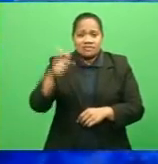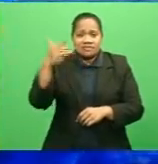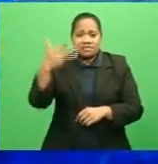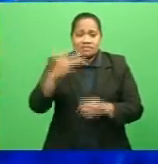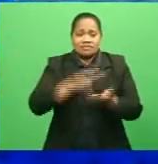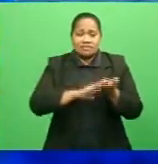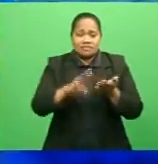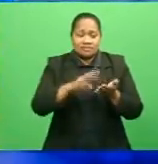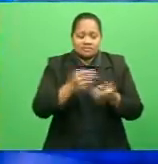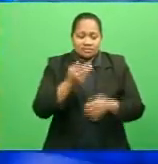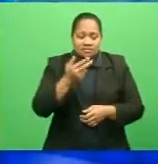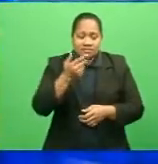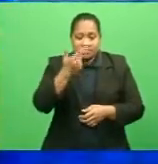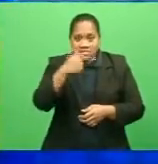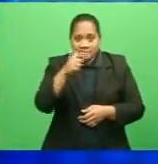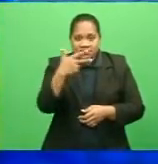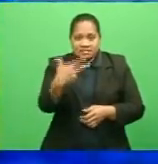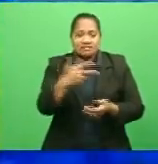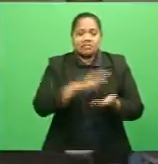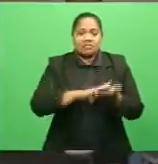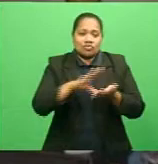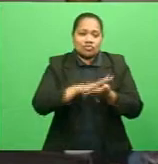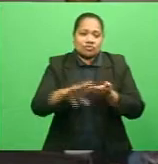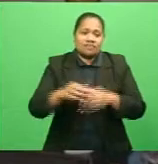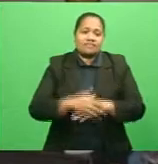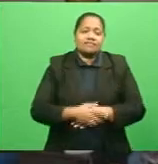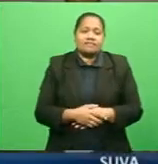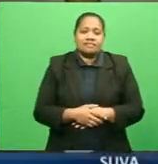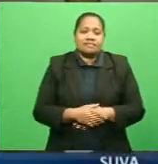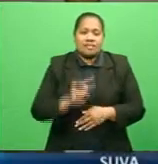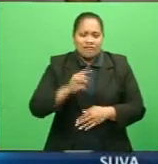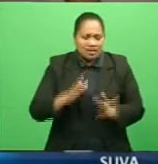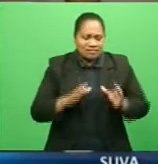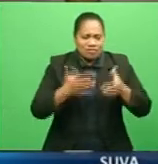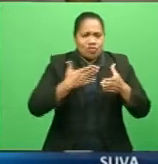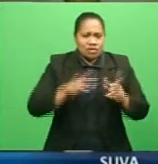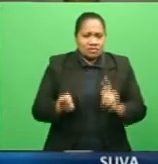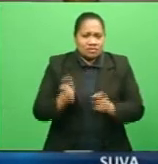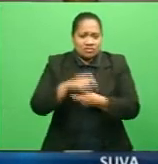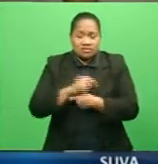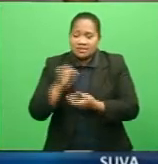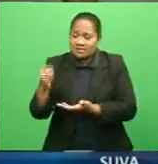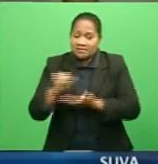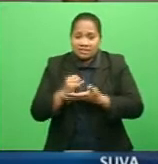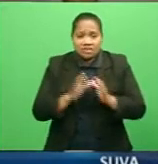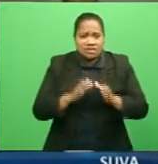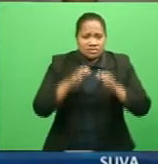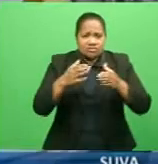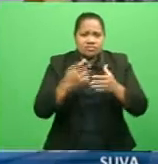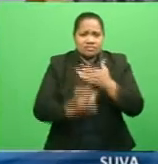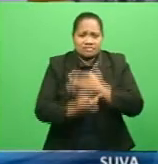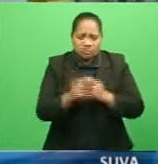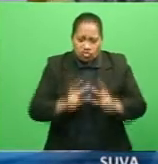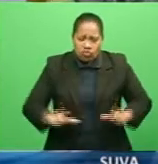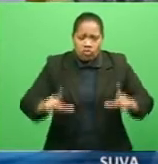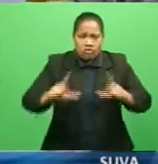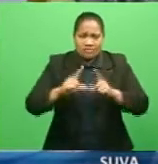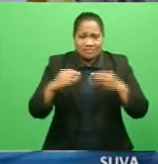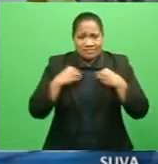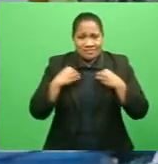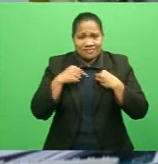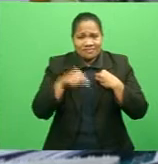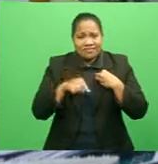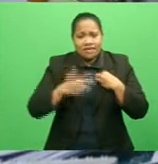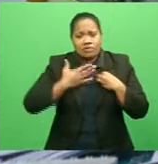the agency wants to change this. The investment agency is encouraging local enterprises to diversify